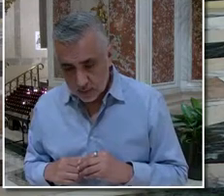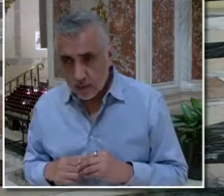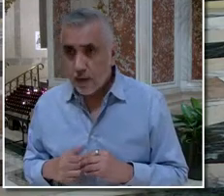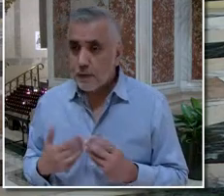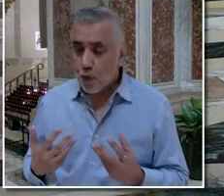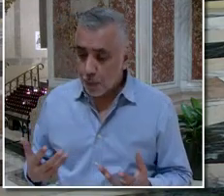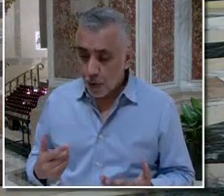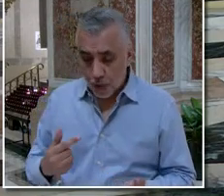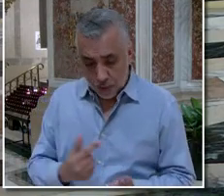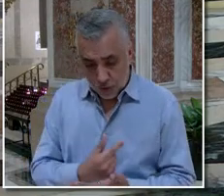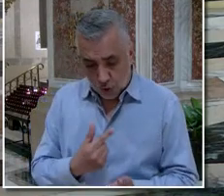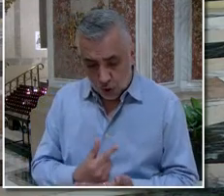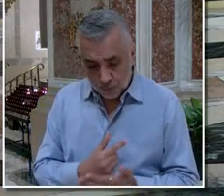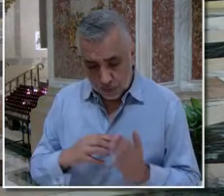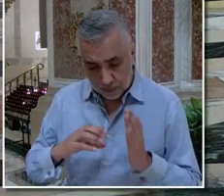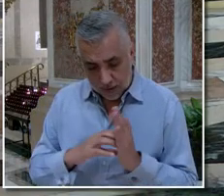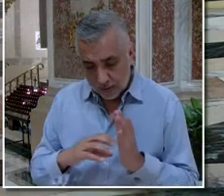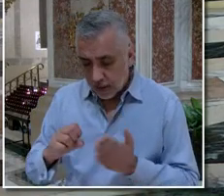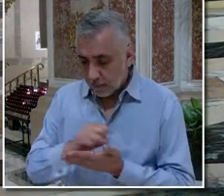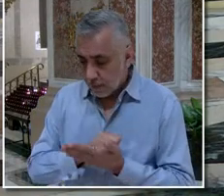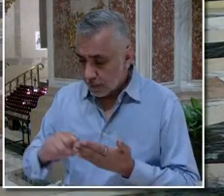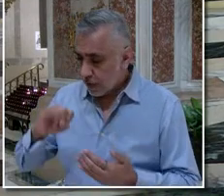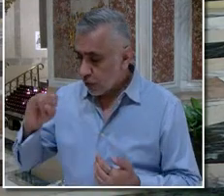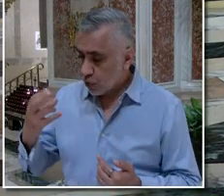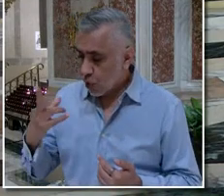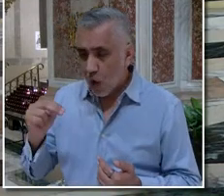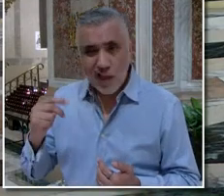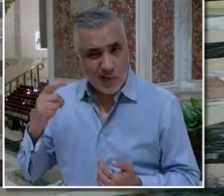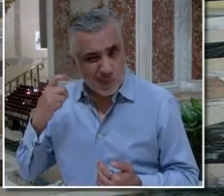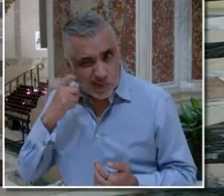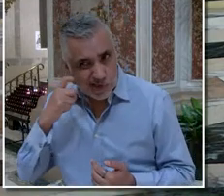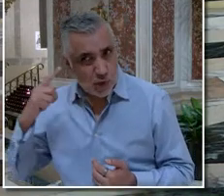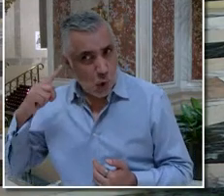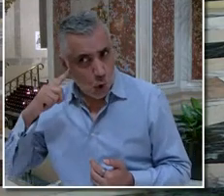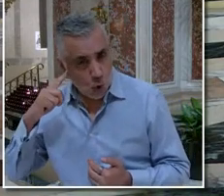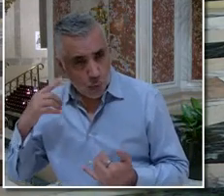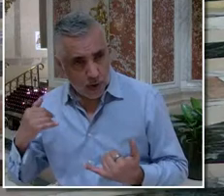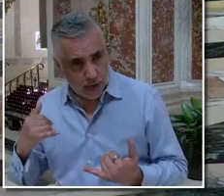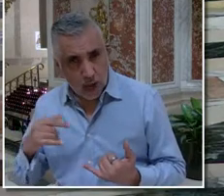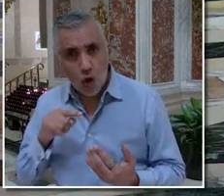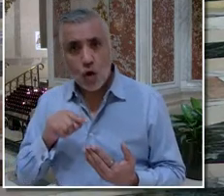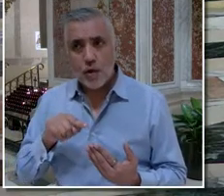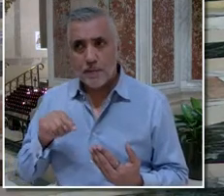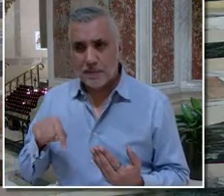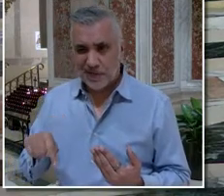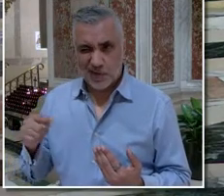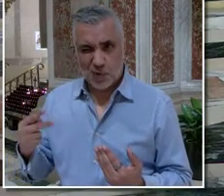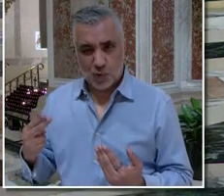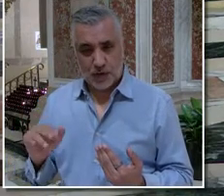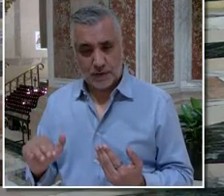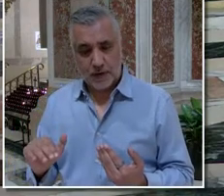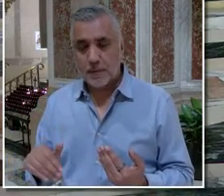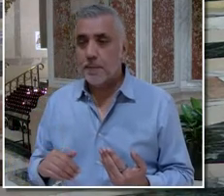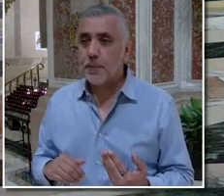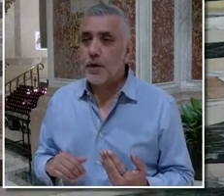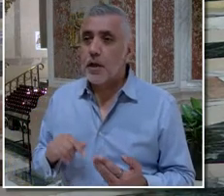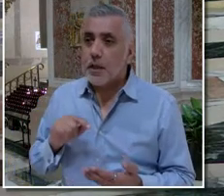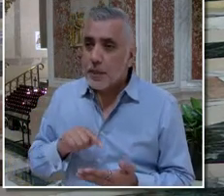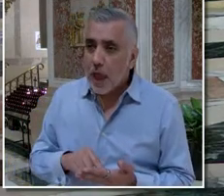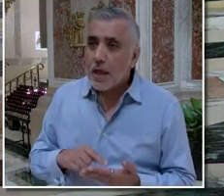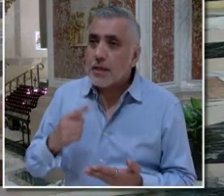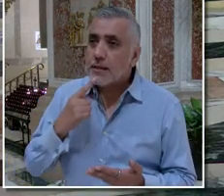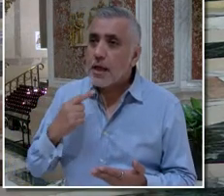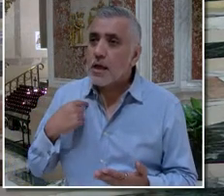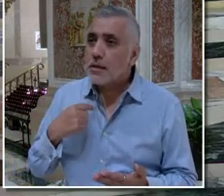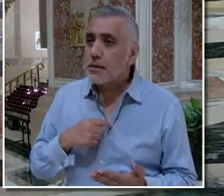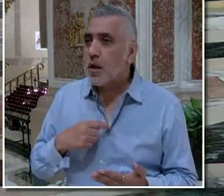Furthermore, the gospel passage from St. John that we just listened to on this Thursday evening tells us what